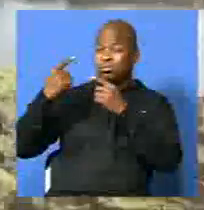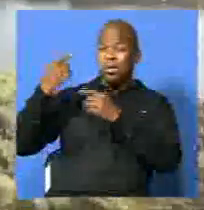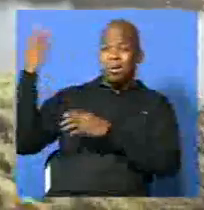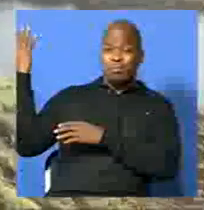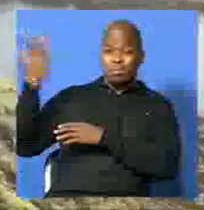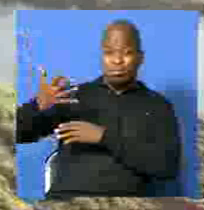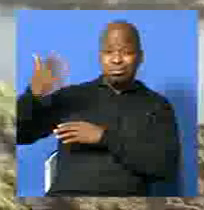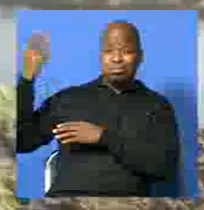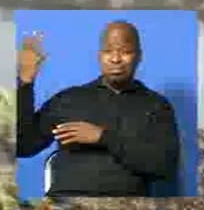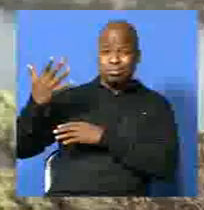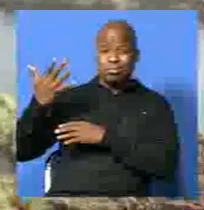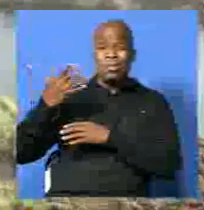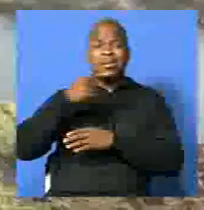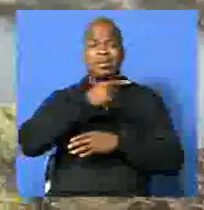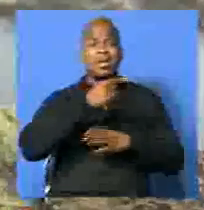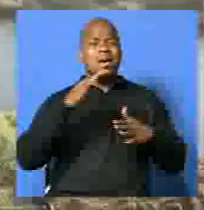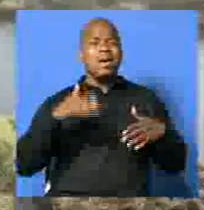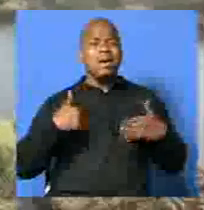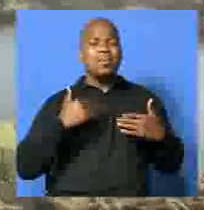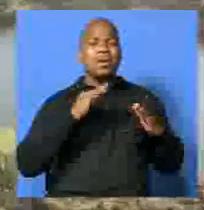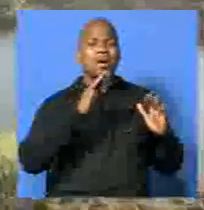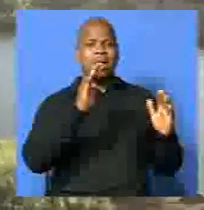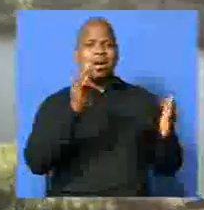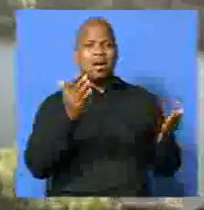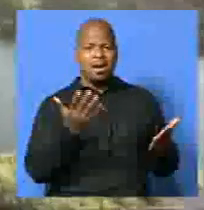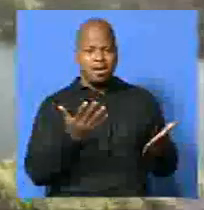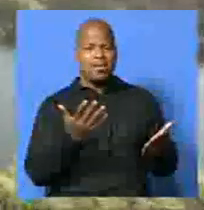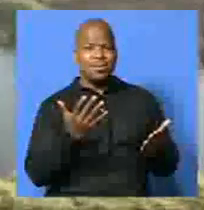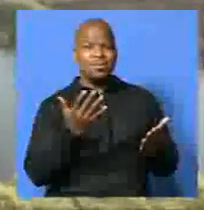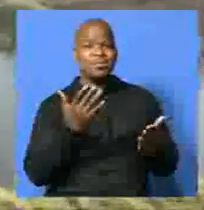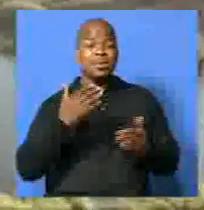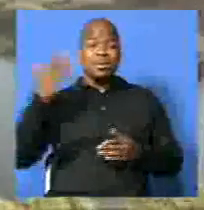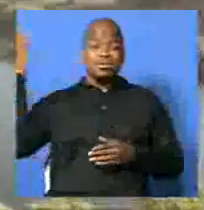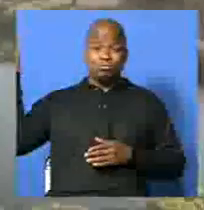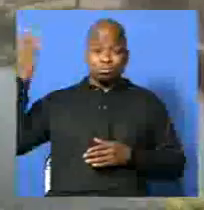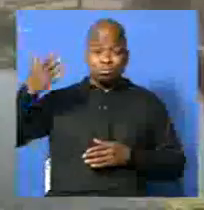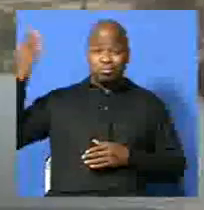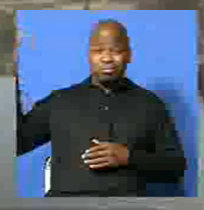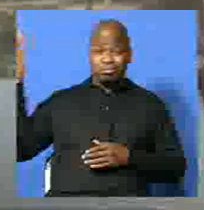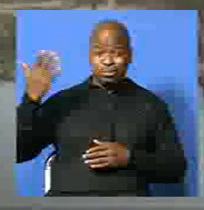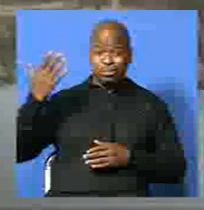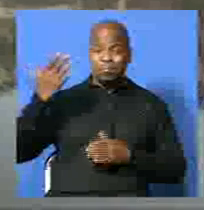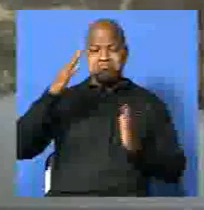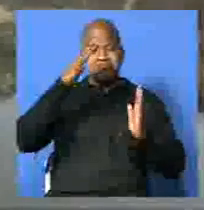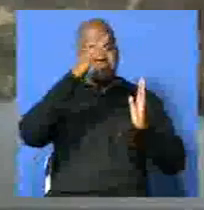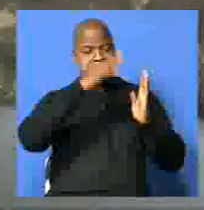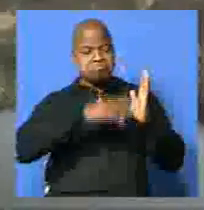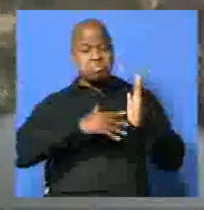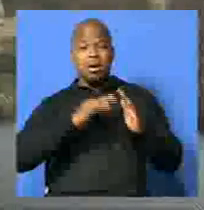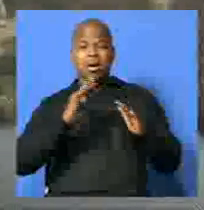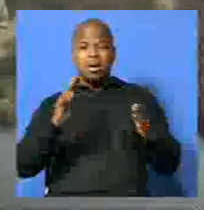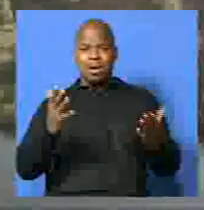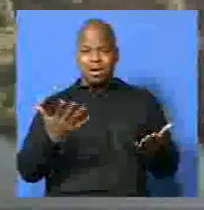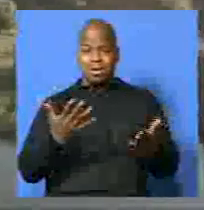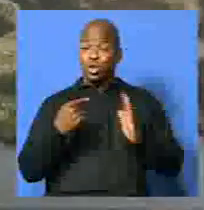tota le gone gore boitumelo o tabe le jo bontseng ja ke ka ile gore ka te di speech kana dipego ka ha di line di ka teng